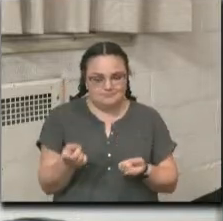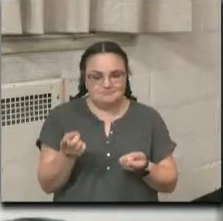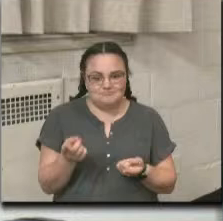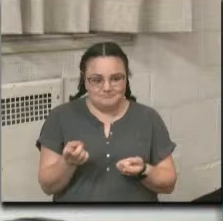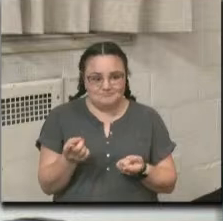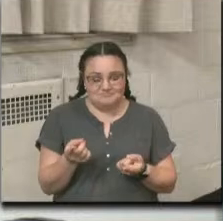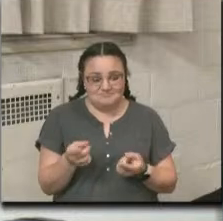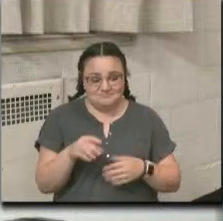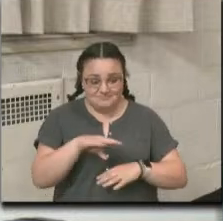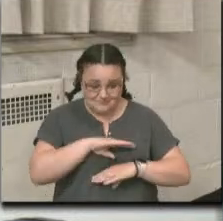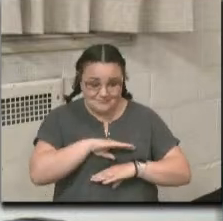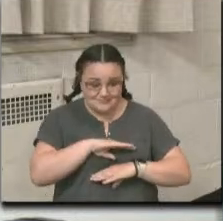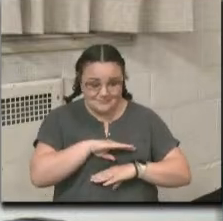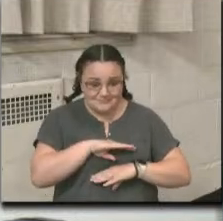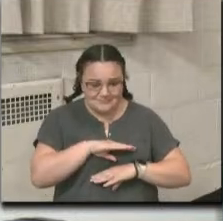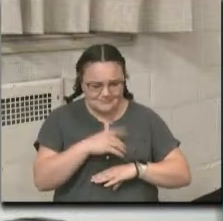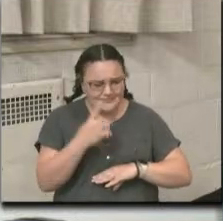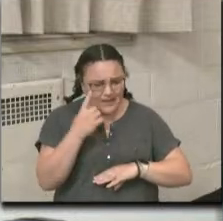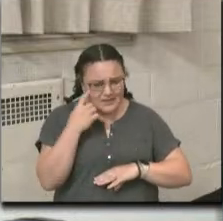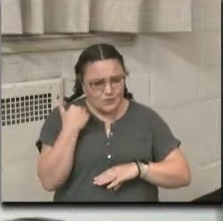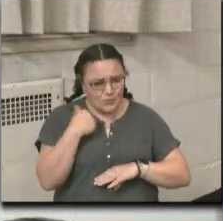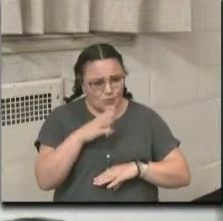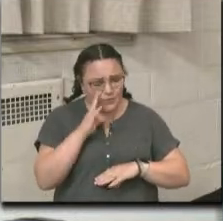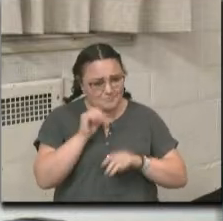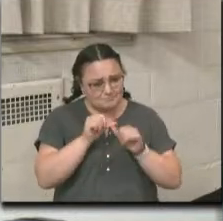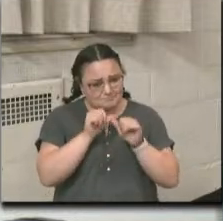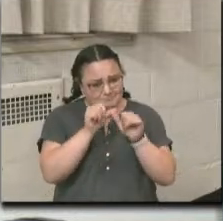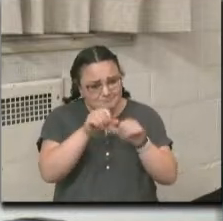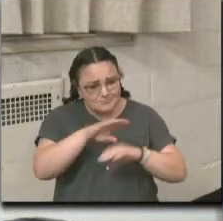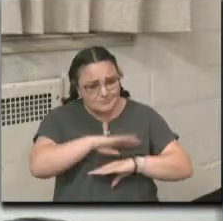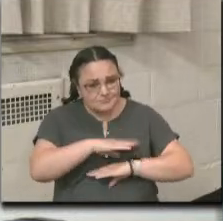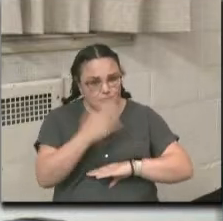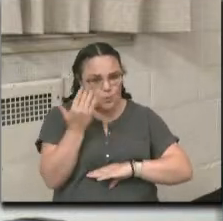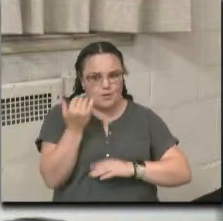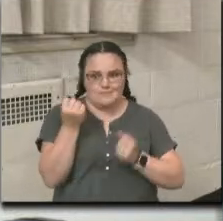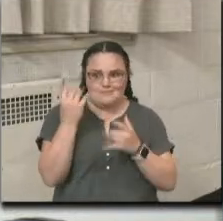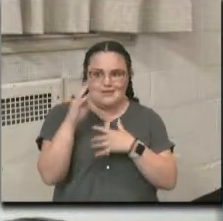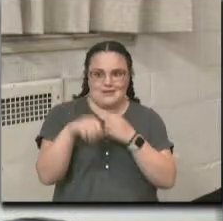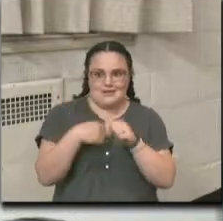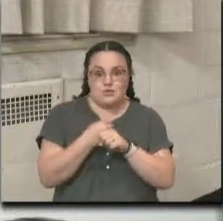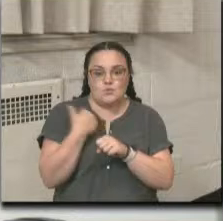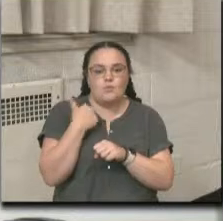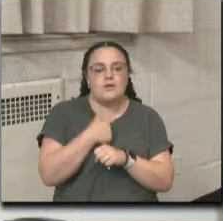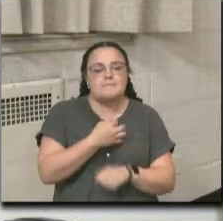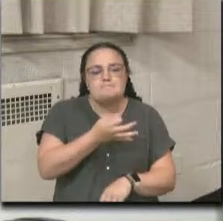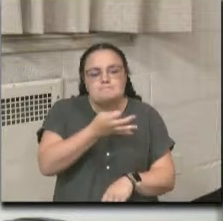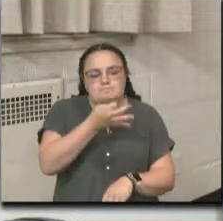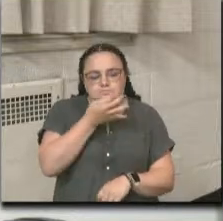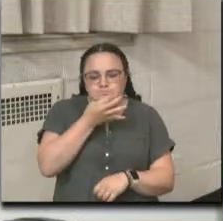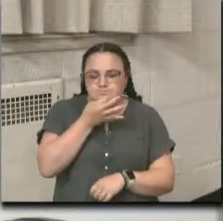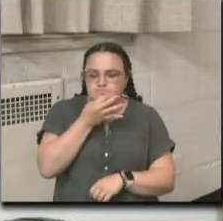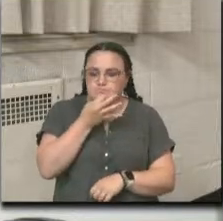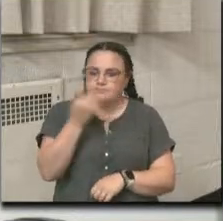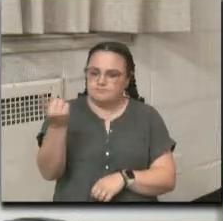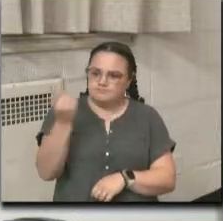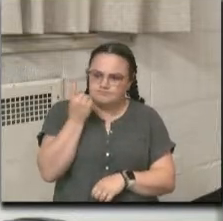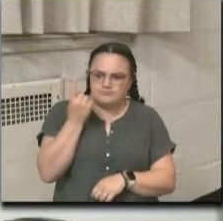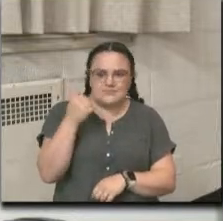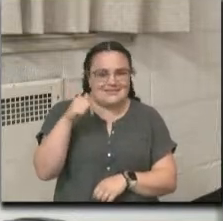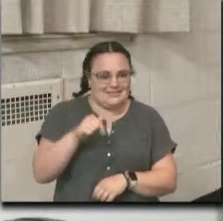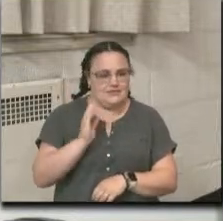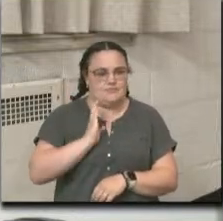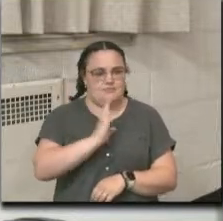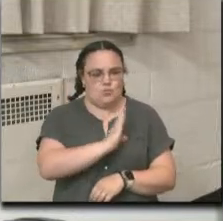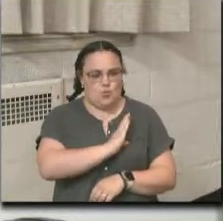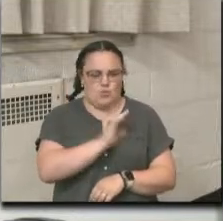quite well. And I think we will continue to, because we have had for years the experts reporting directly to this board, doing